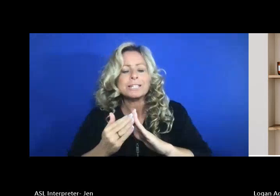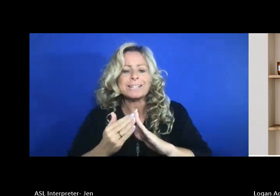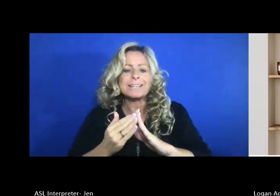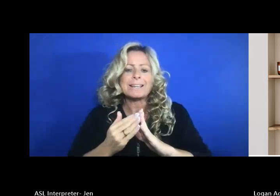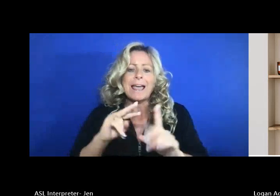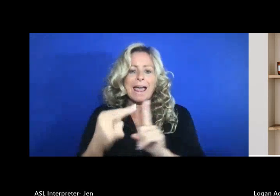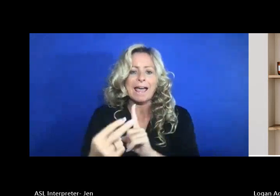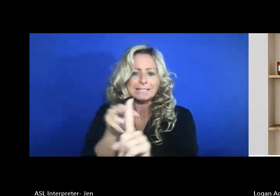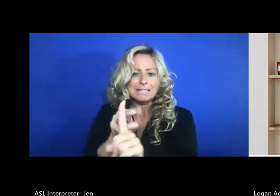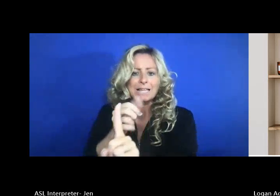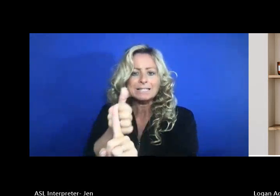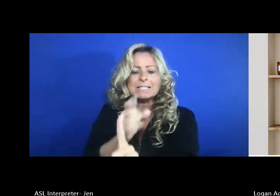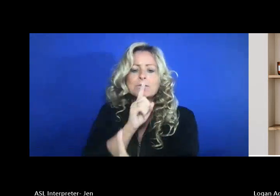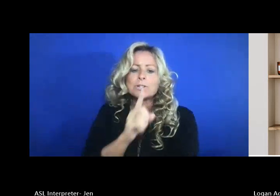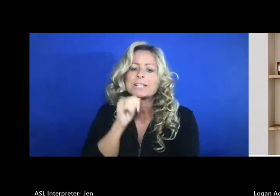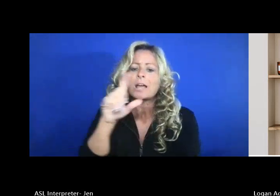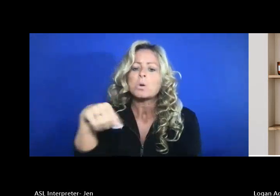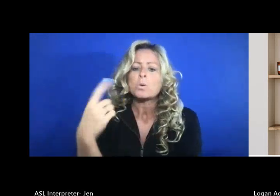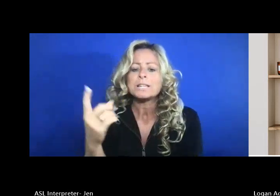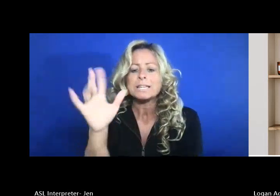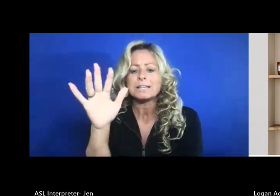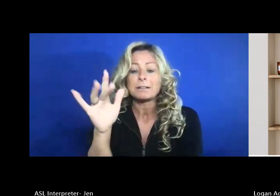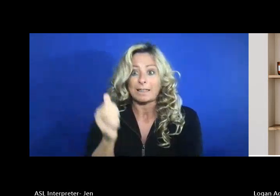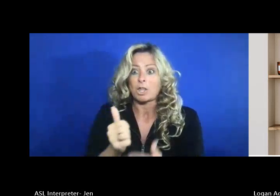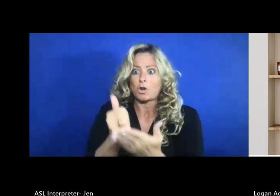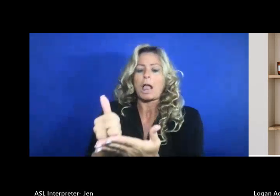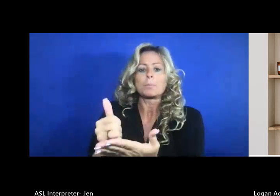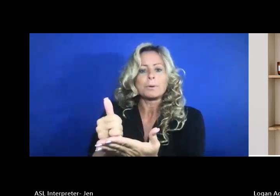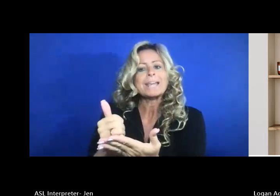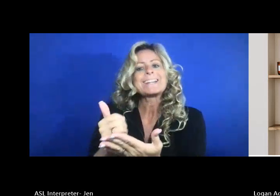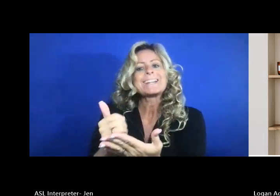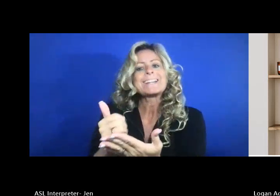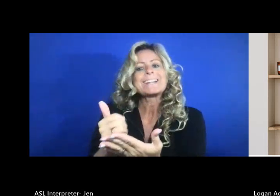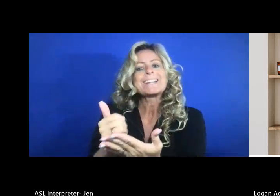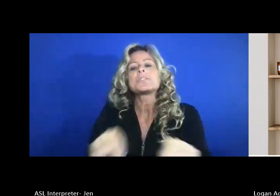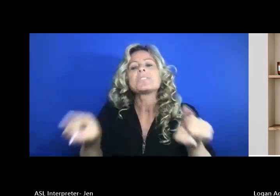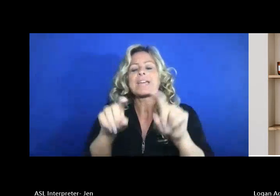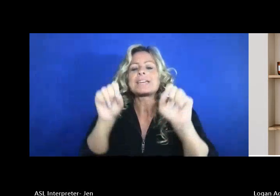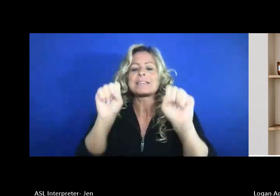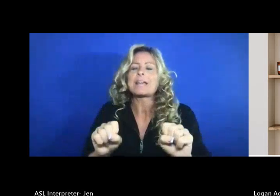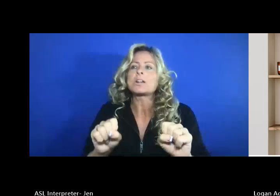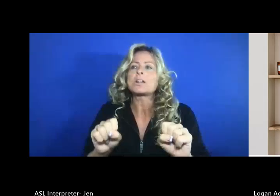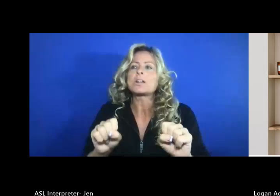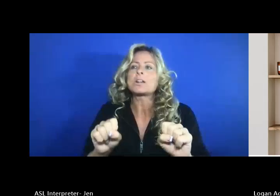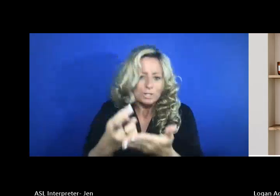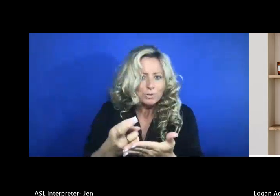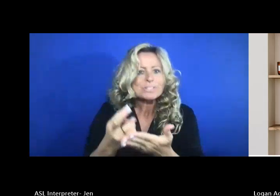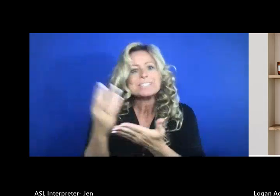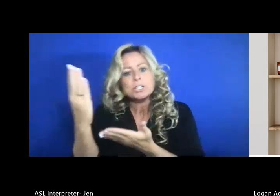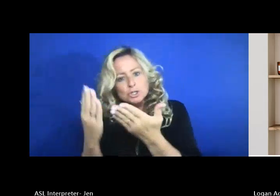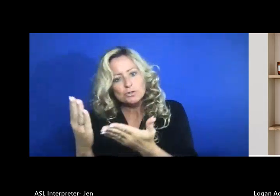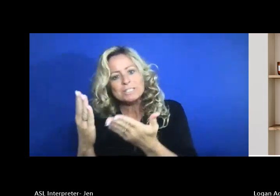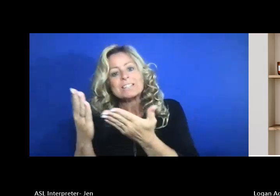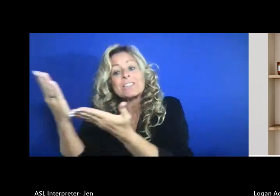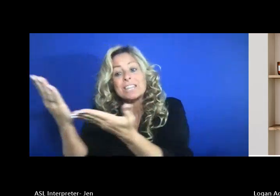assets as not only what they can get, what resources and services they can bring